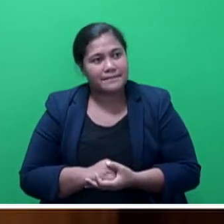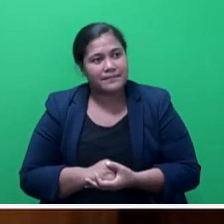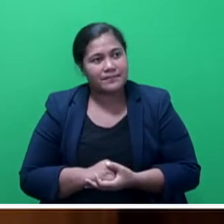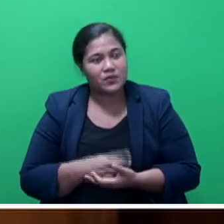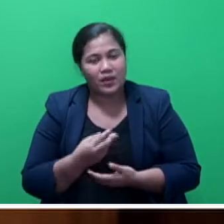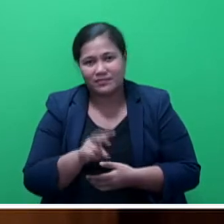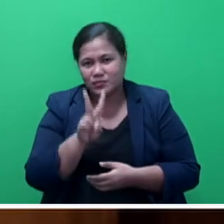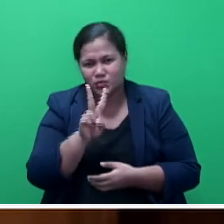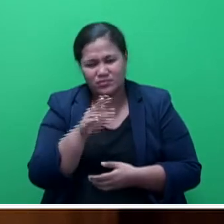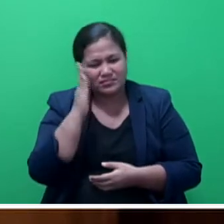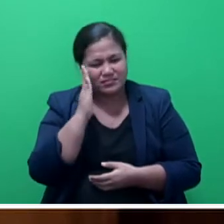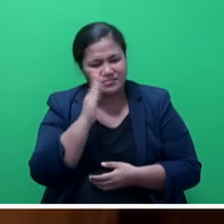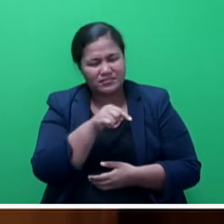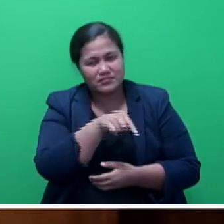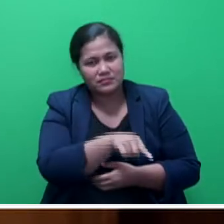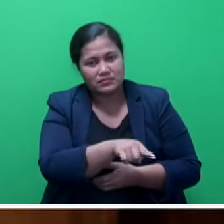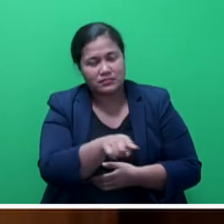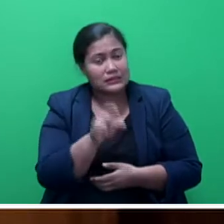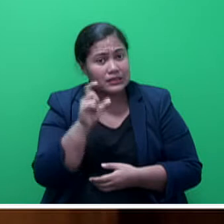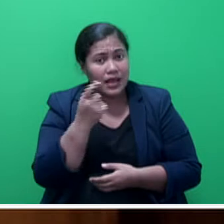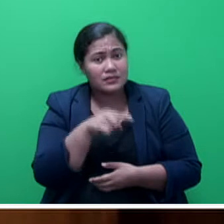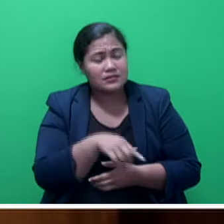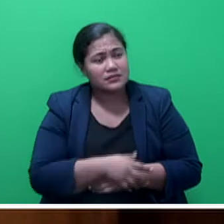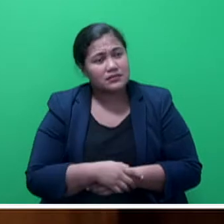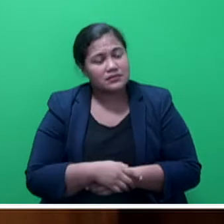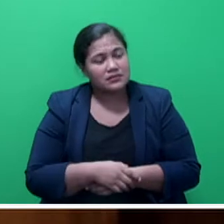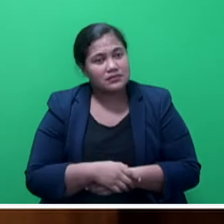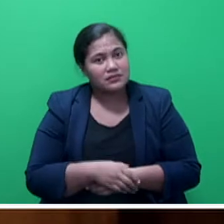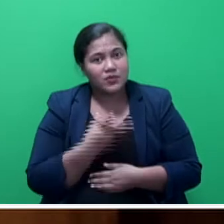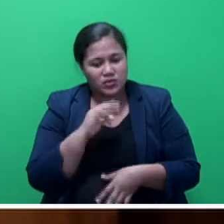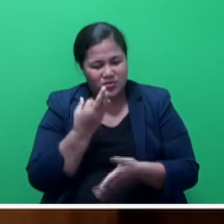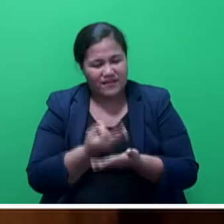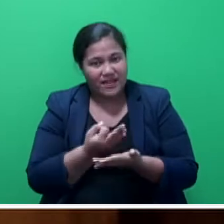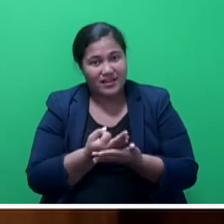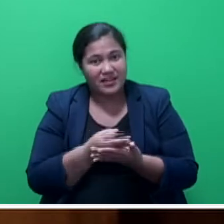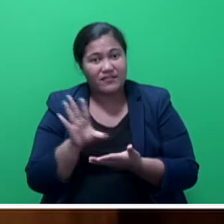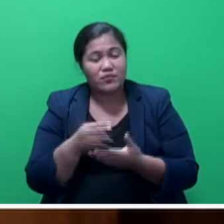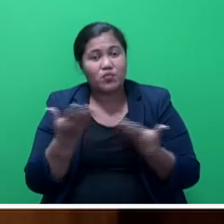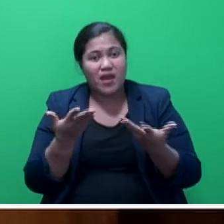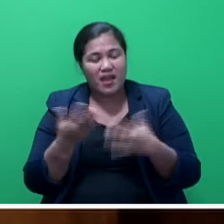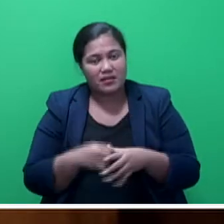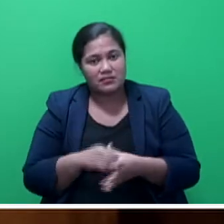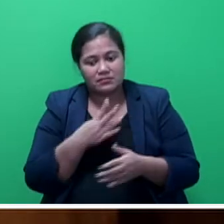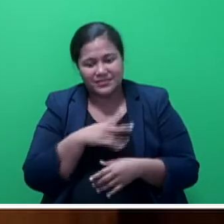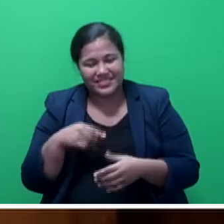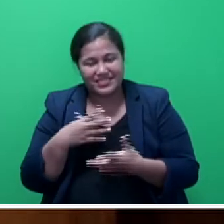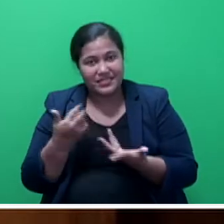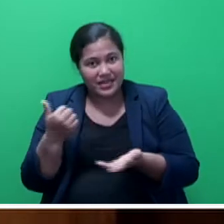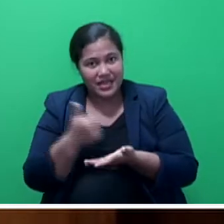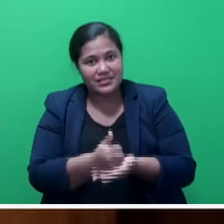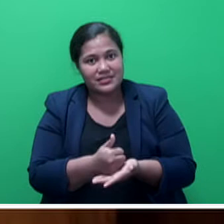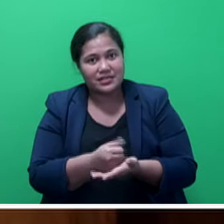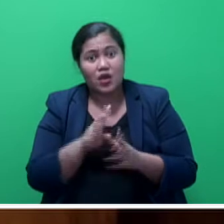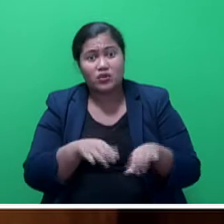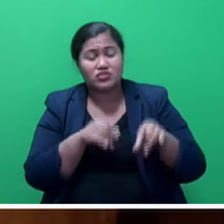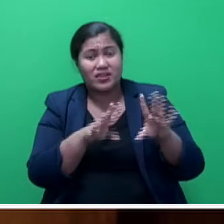classes plus 1 ECE center. Mr. Speaker said the funding from that came from the Ministry, and of course we were assisted by the Australian